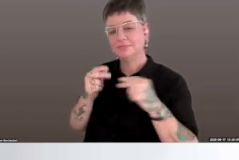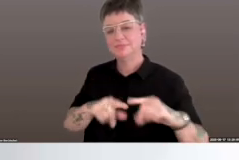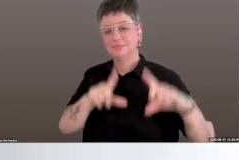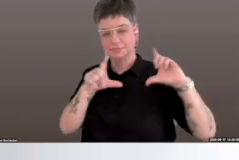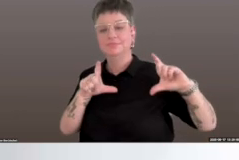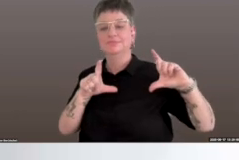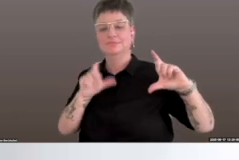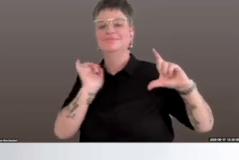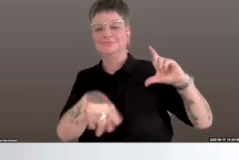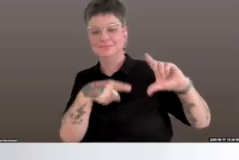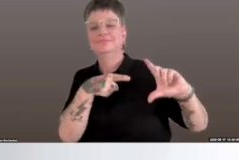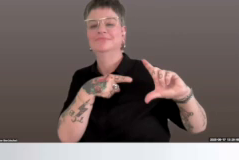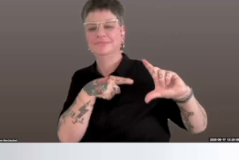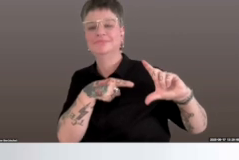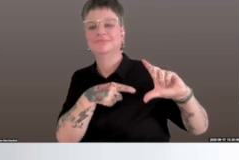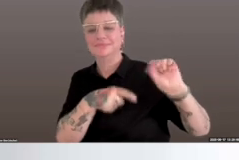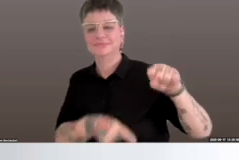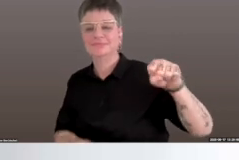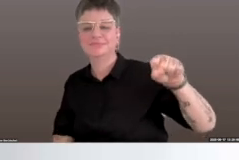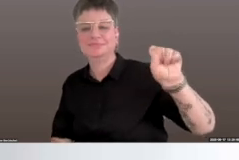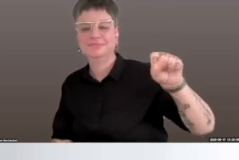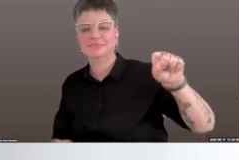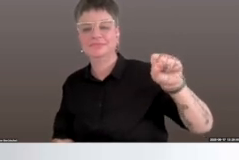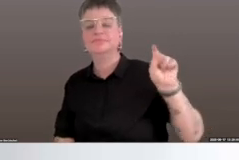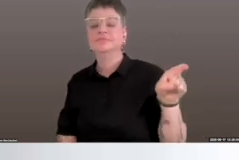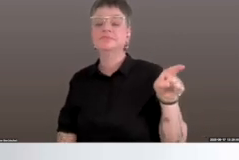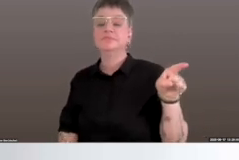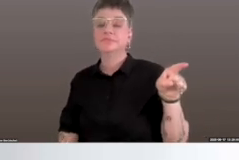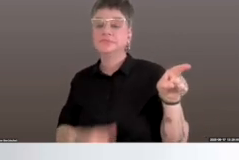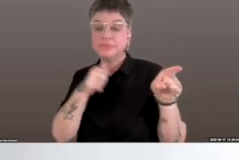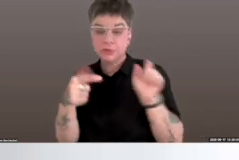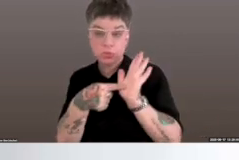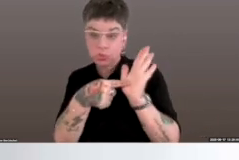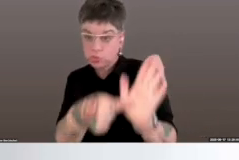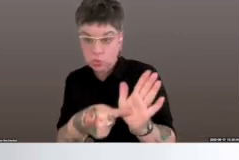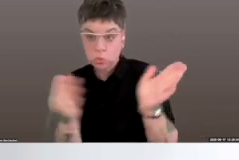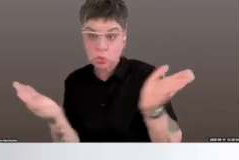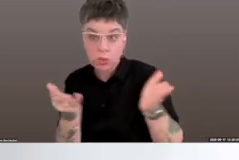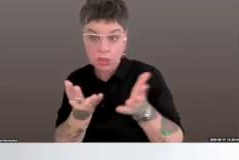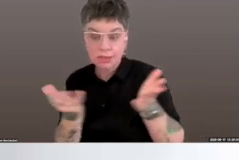Yes, this one. Okay. As far as what was not shown on the slide,